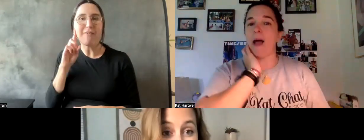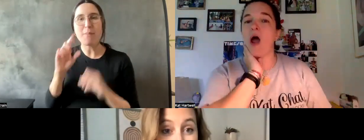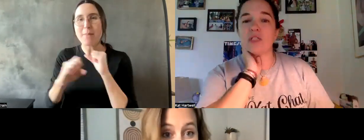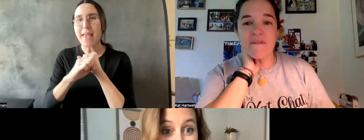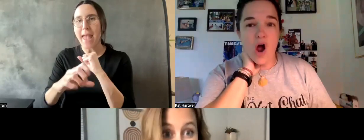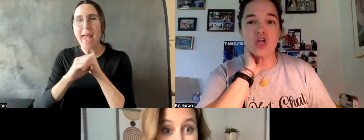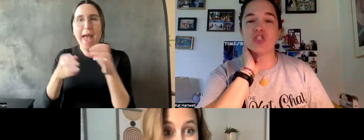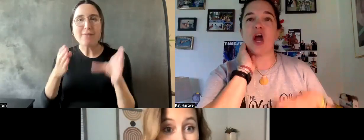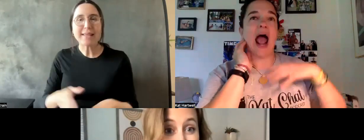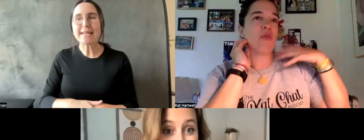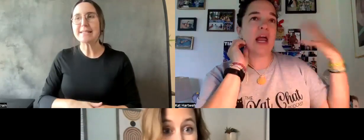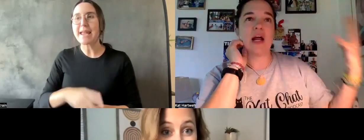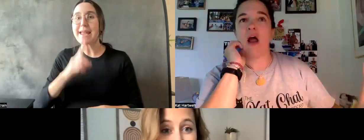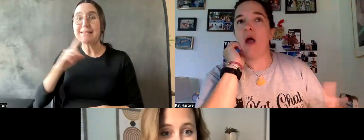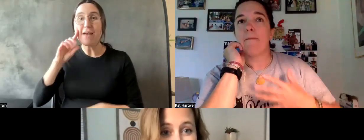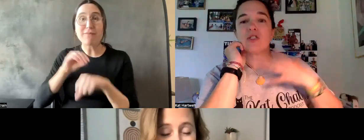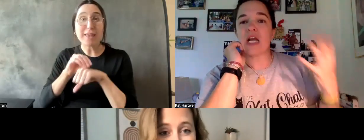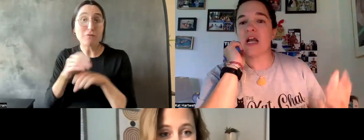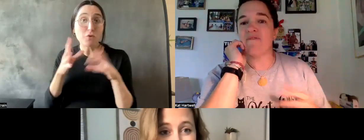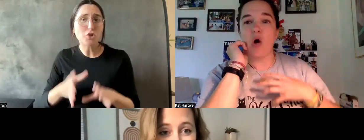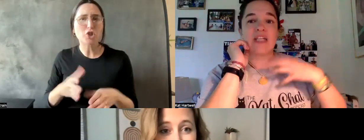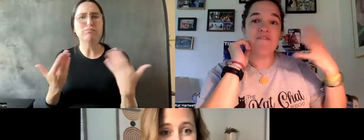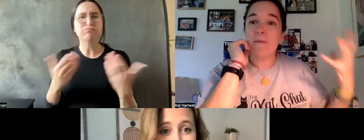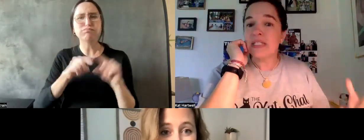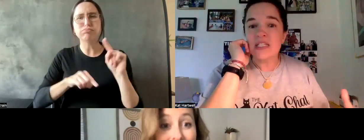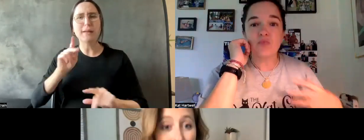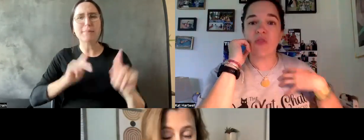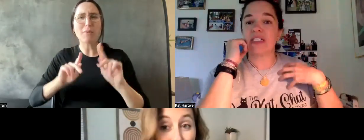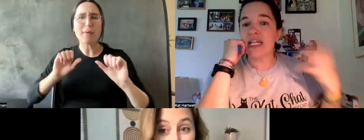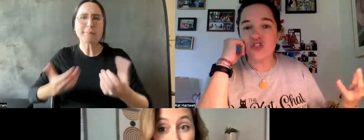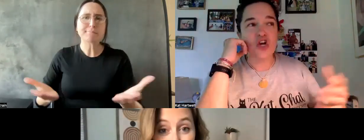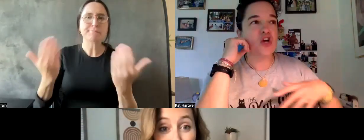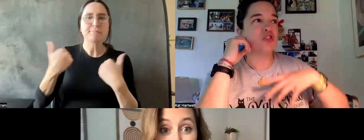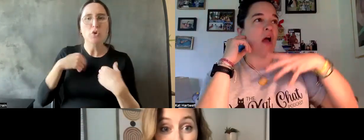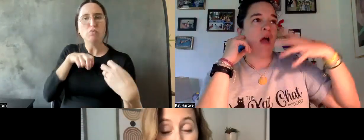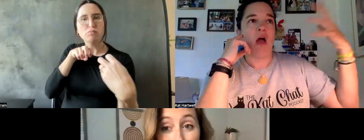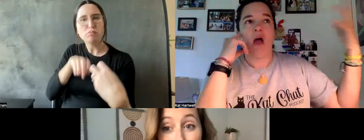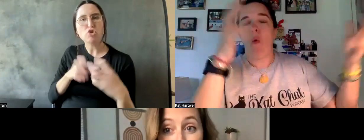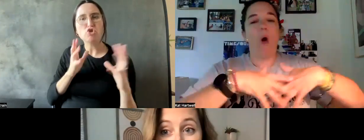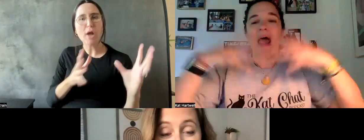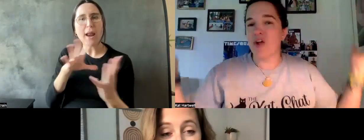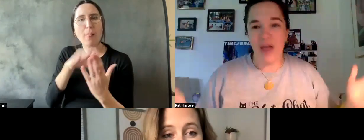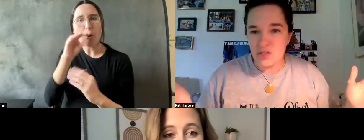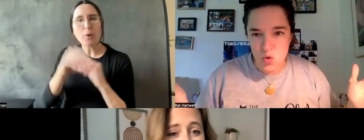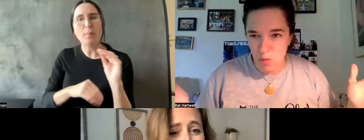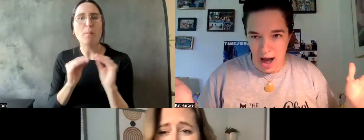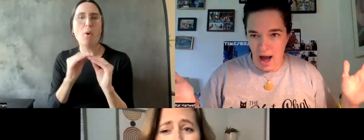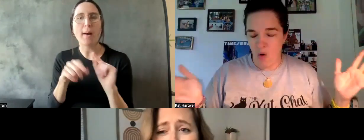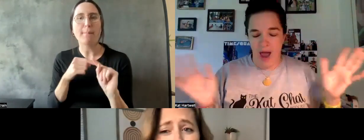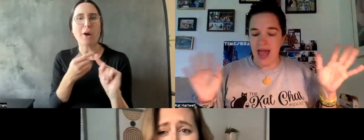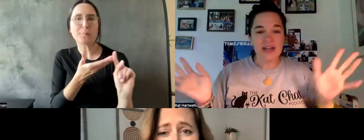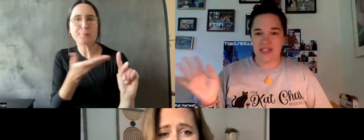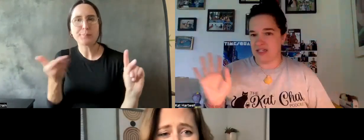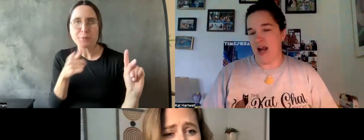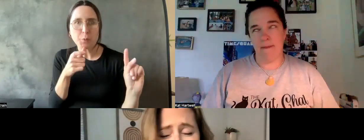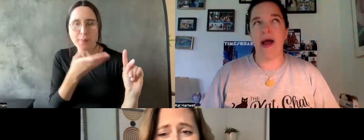talk about deaf culture and how they put people deaf with the teachers, whatever they do around